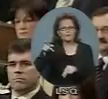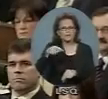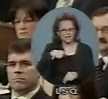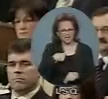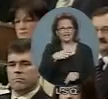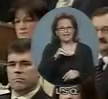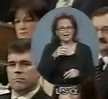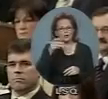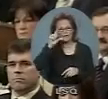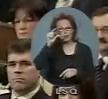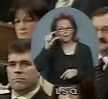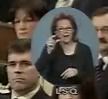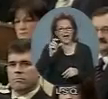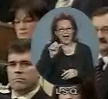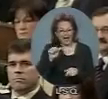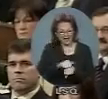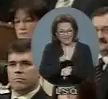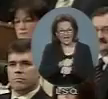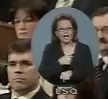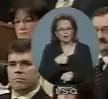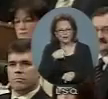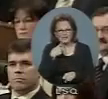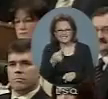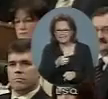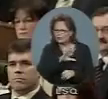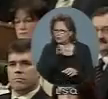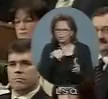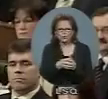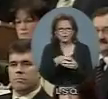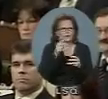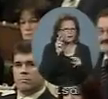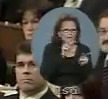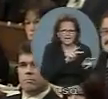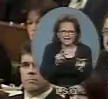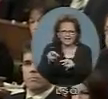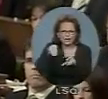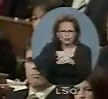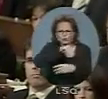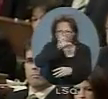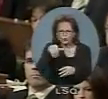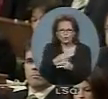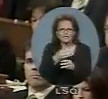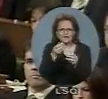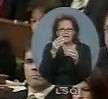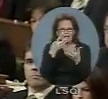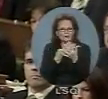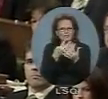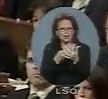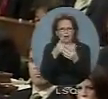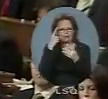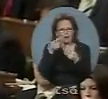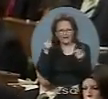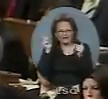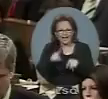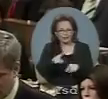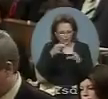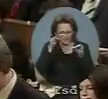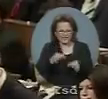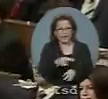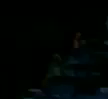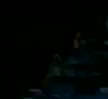will pursue such a formal agreement, and I wish the Leader of the Opposition, rather than continuing to justify the accusation, would just withdraw